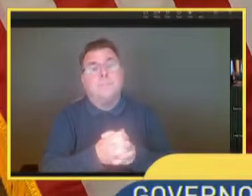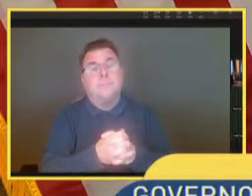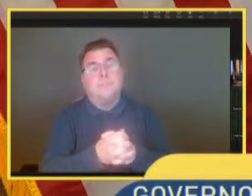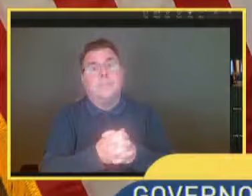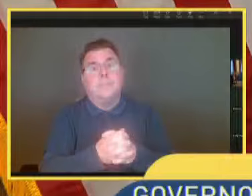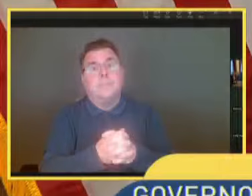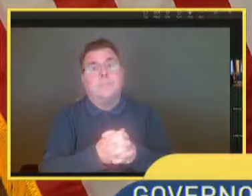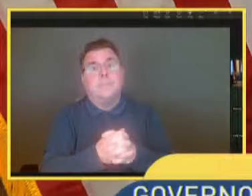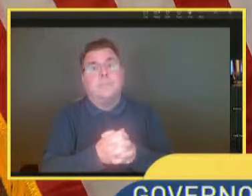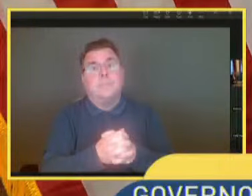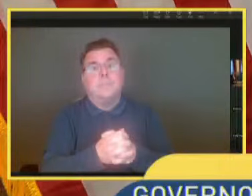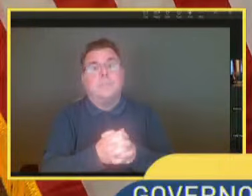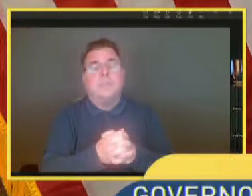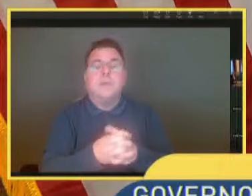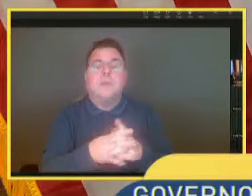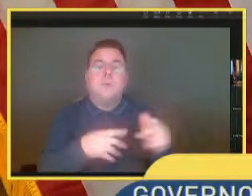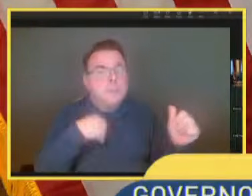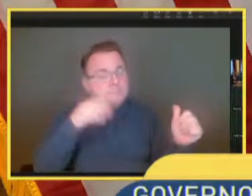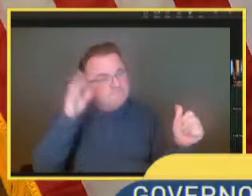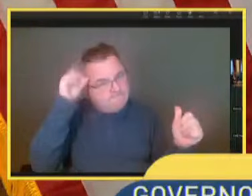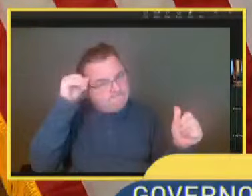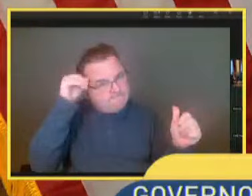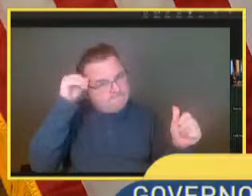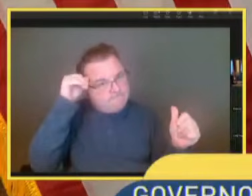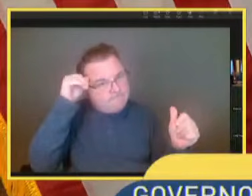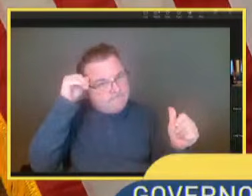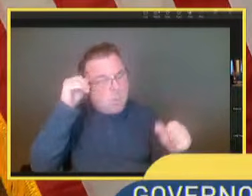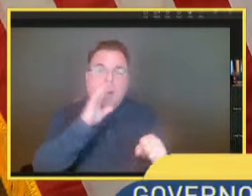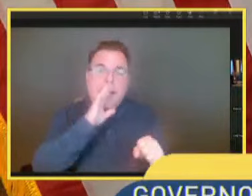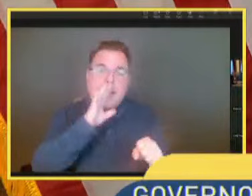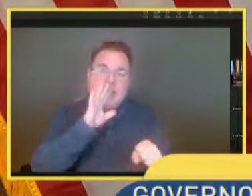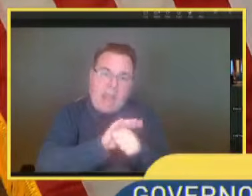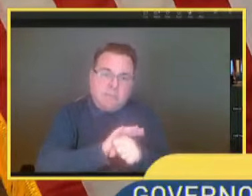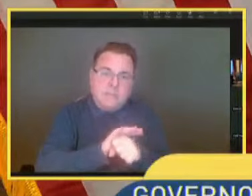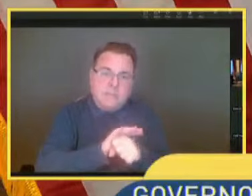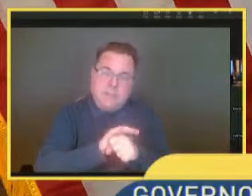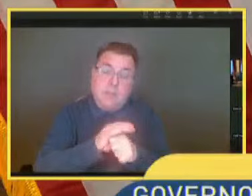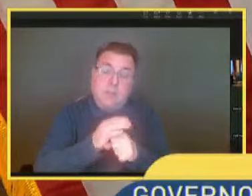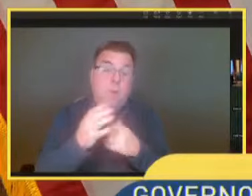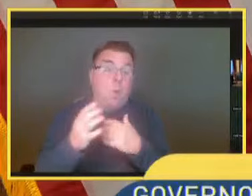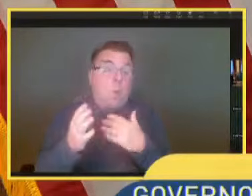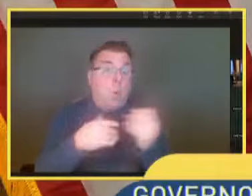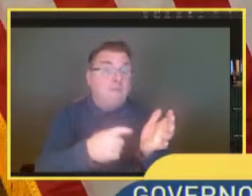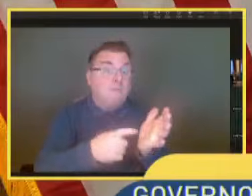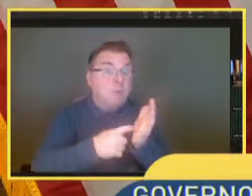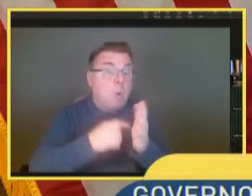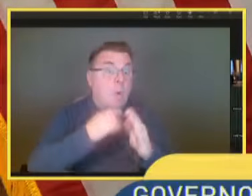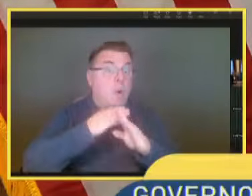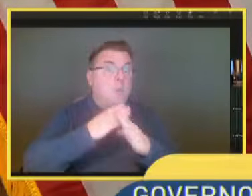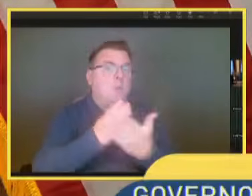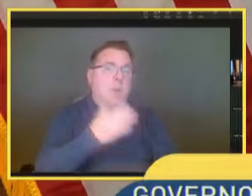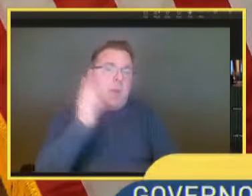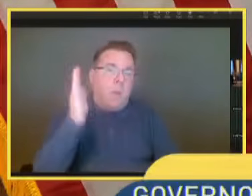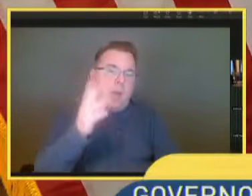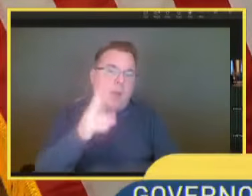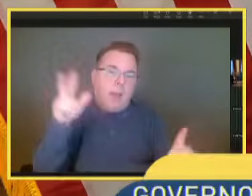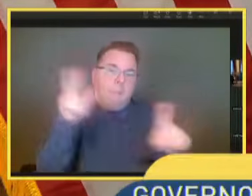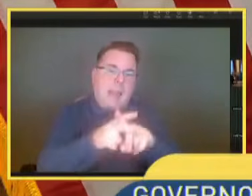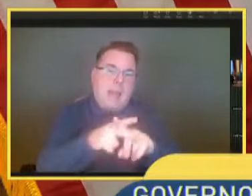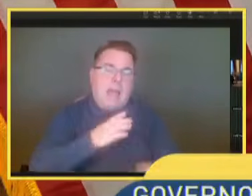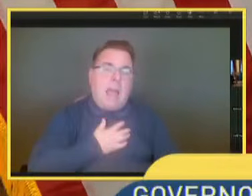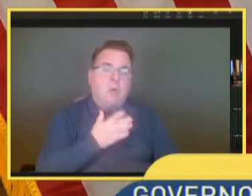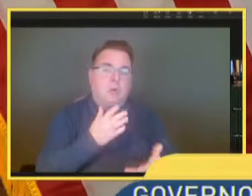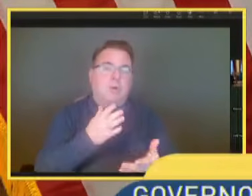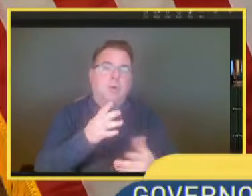We are very determined to make sure we use every tool we have to stand up for people's rights in the state. And we're going to use those tools. We're not shy about that. The Attorney